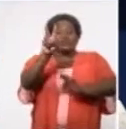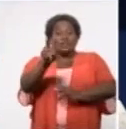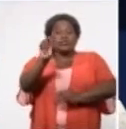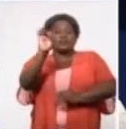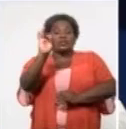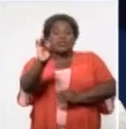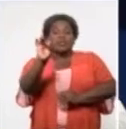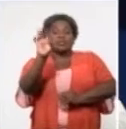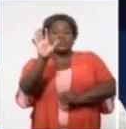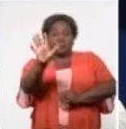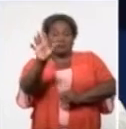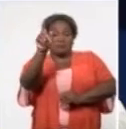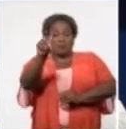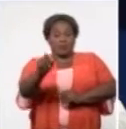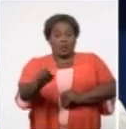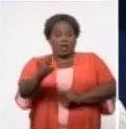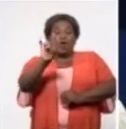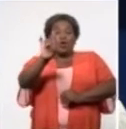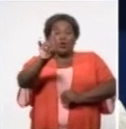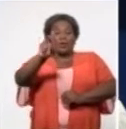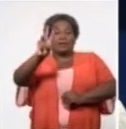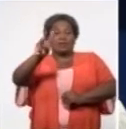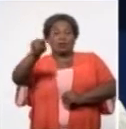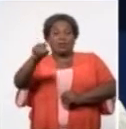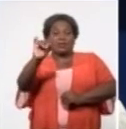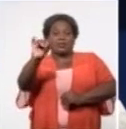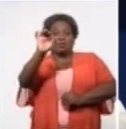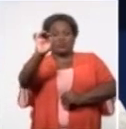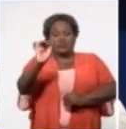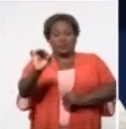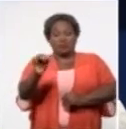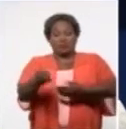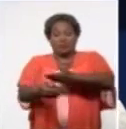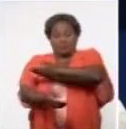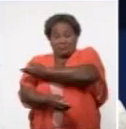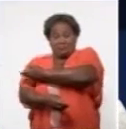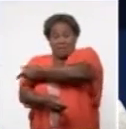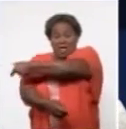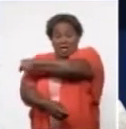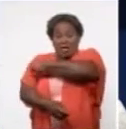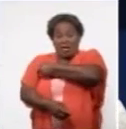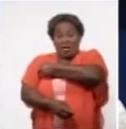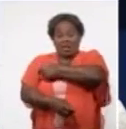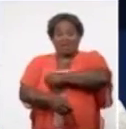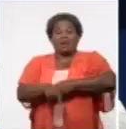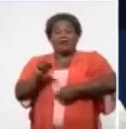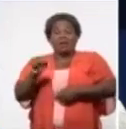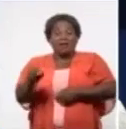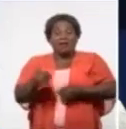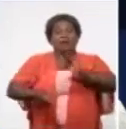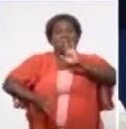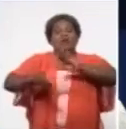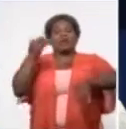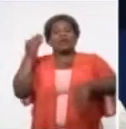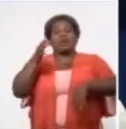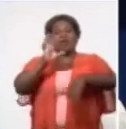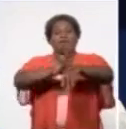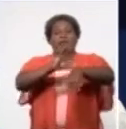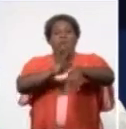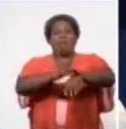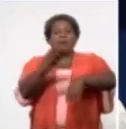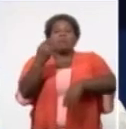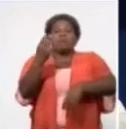104th position in the world. We always mention the two patients that were properly evacuated to their country at the beginning of the